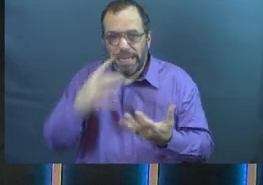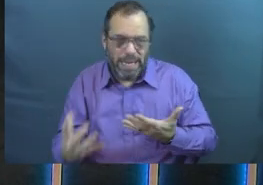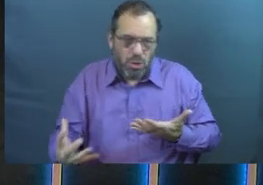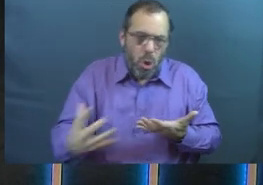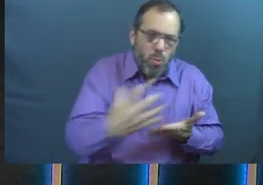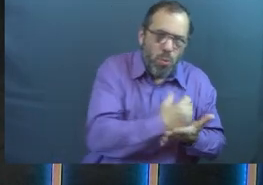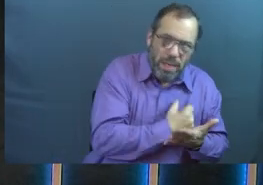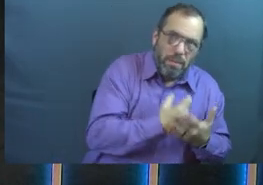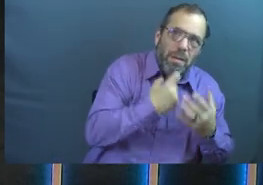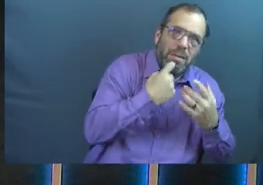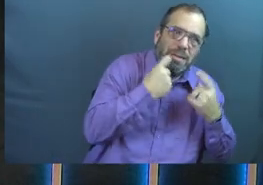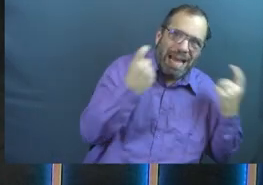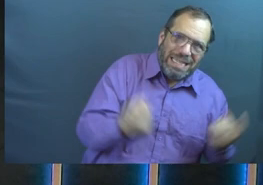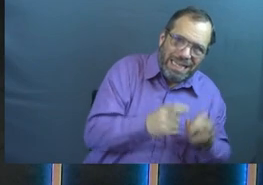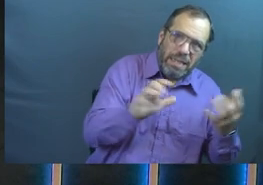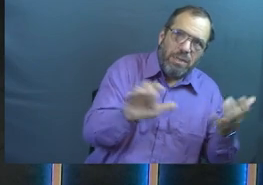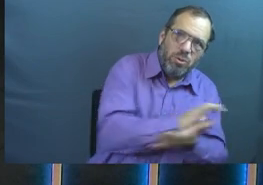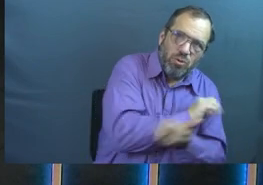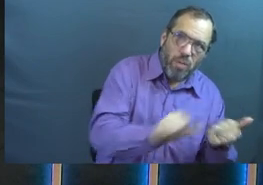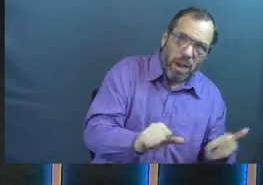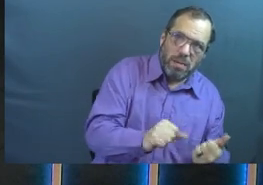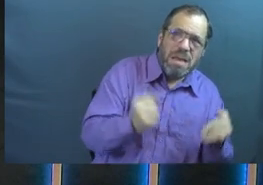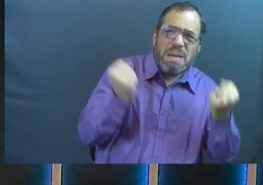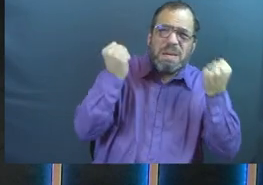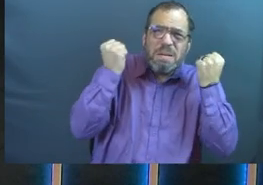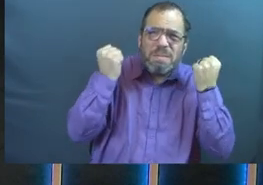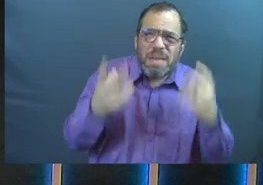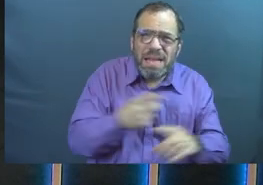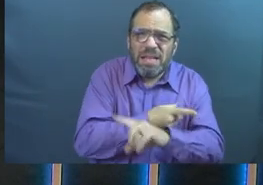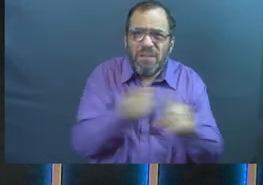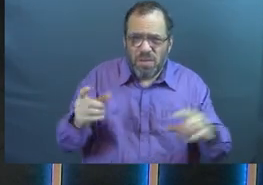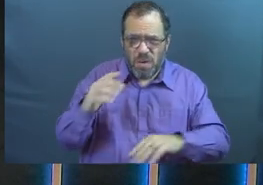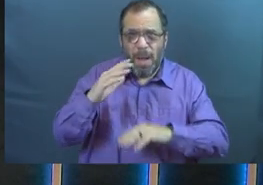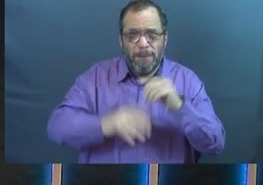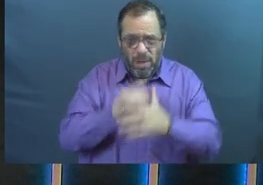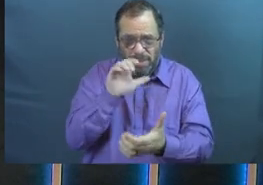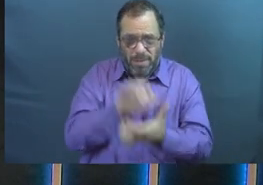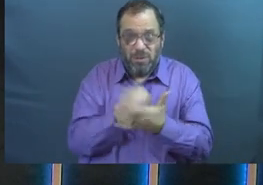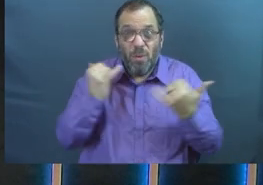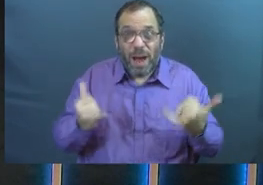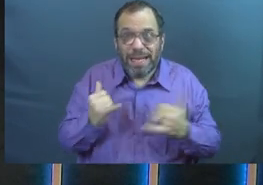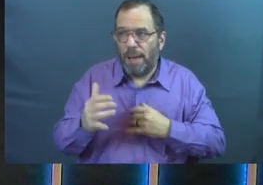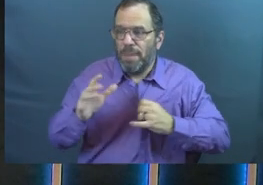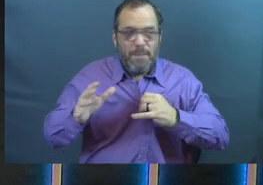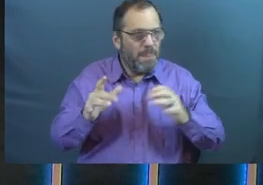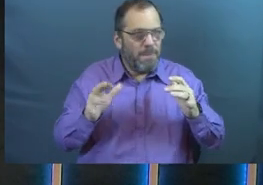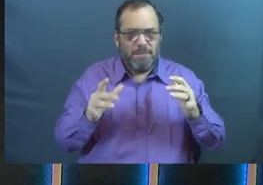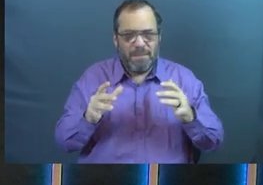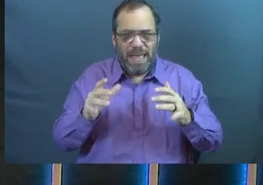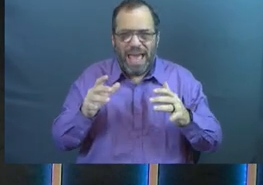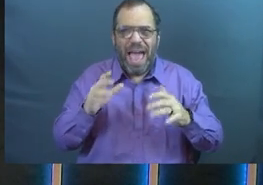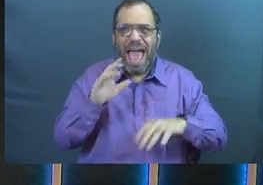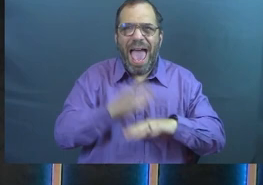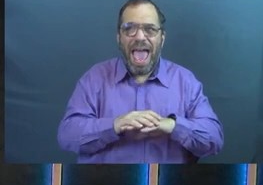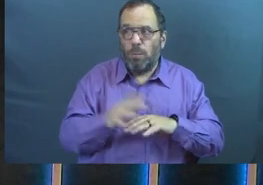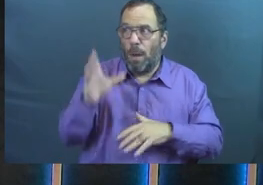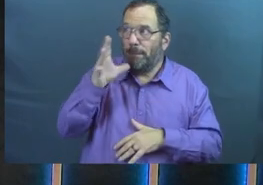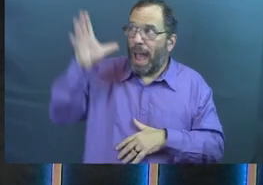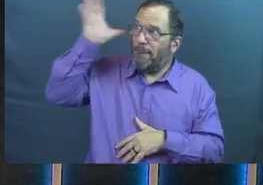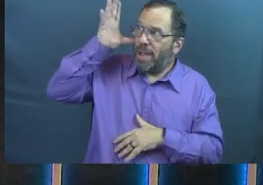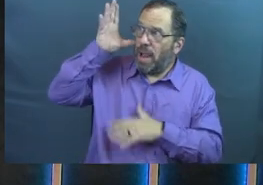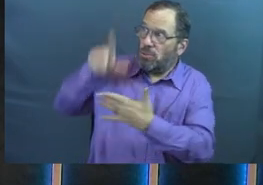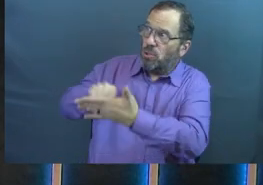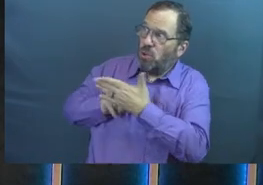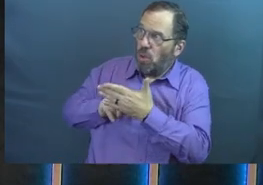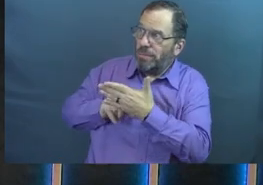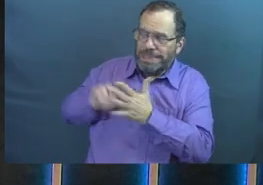will reap that. Many of you are trying to build a marriage right now, and you're trying to get past what your parents